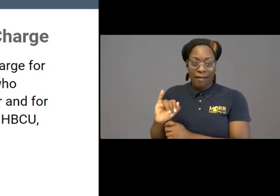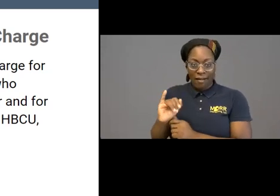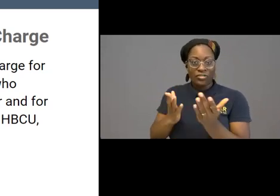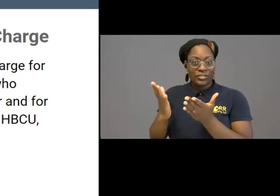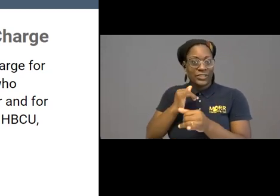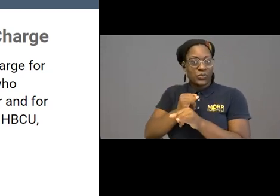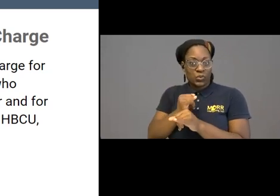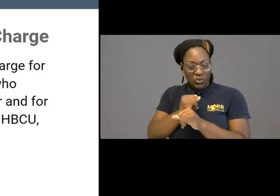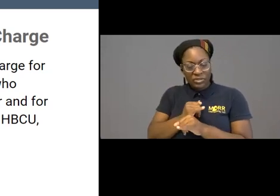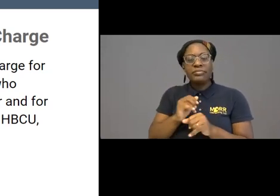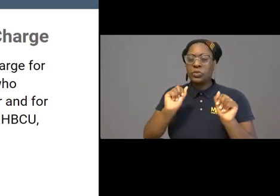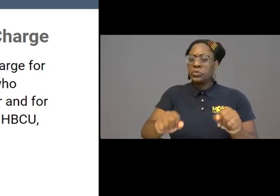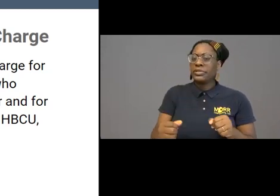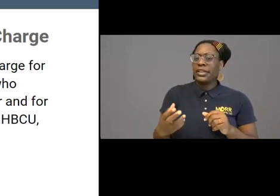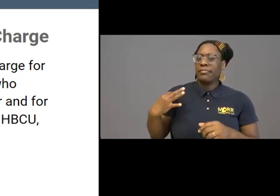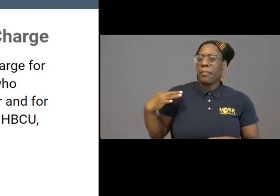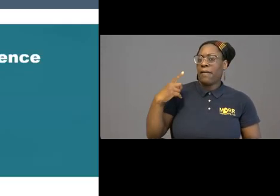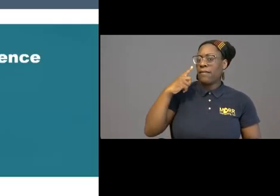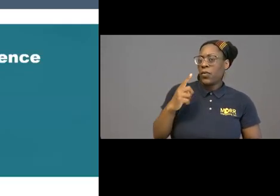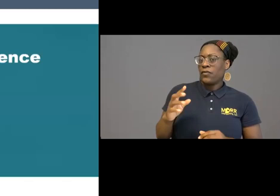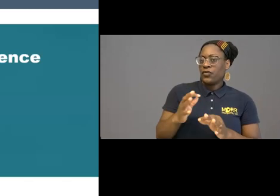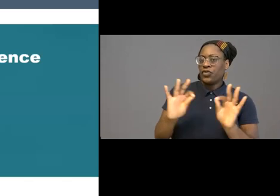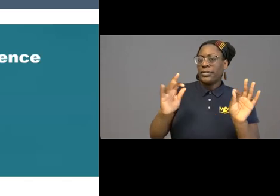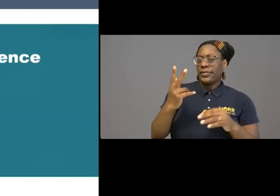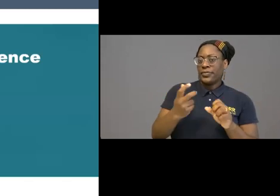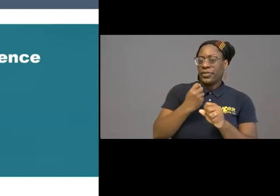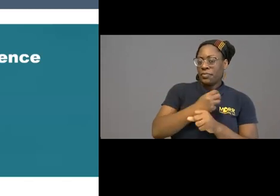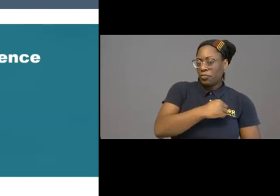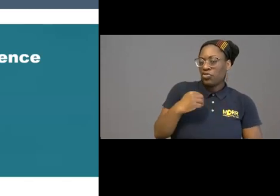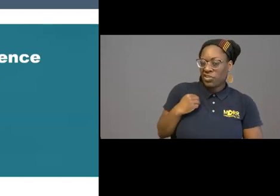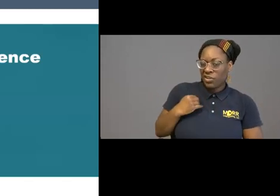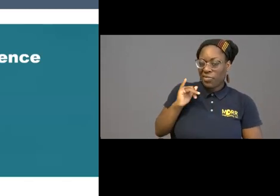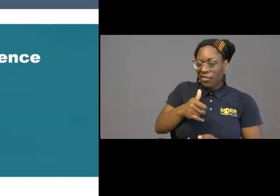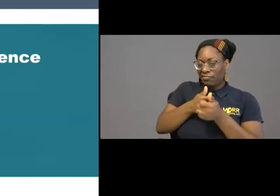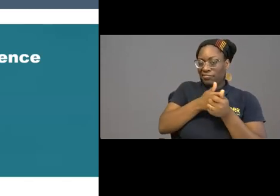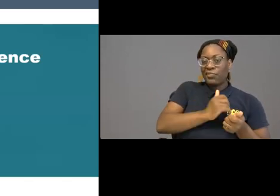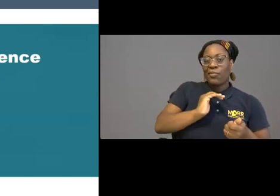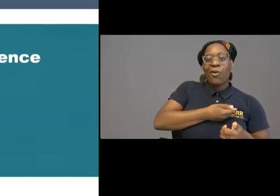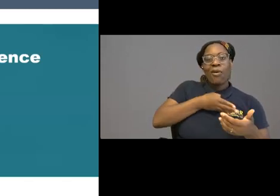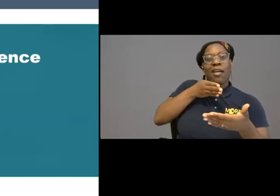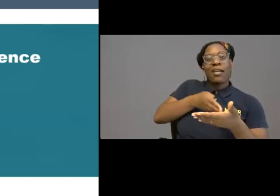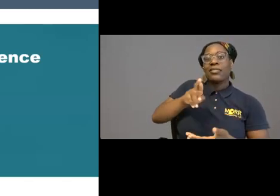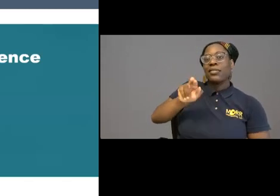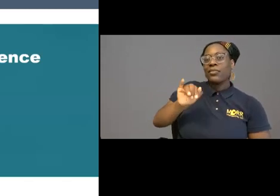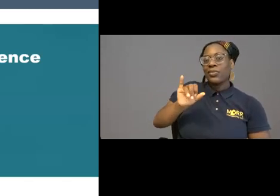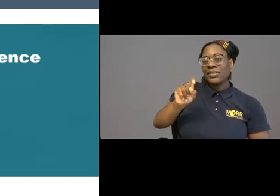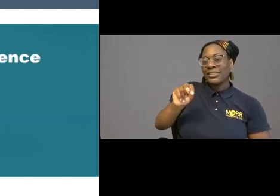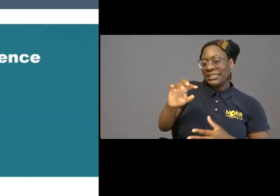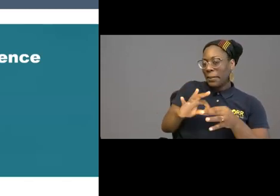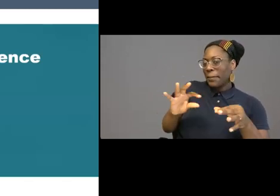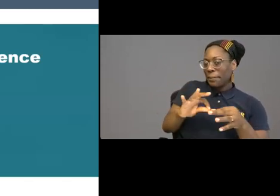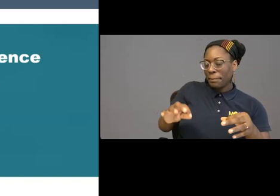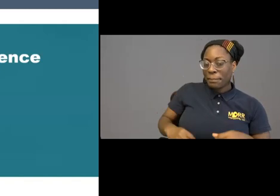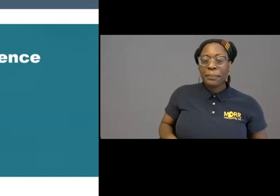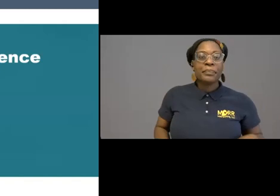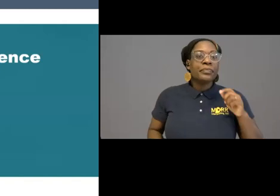onlinewritingcenters.org/join. You can also attend our conference this week if you're not already. OWCA membership includes